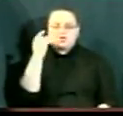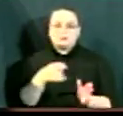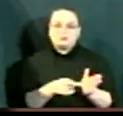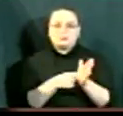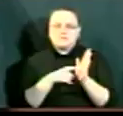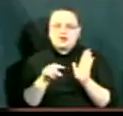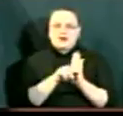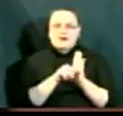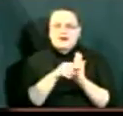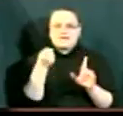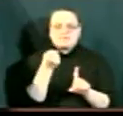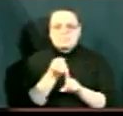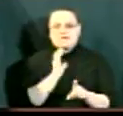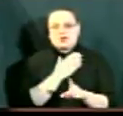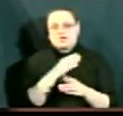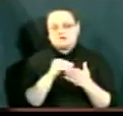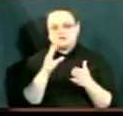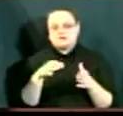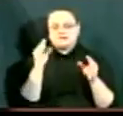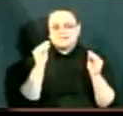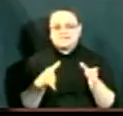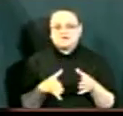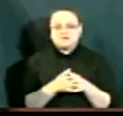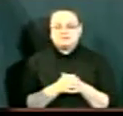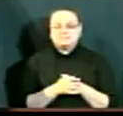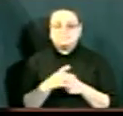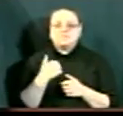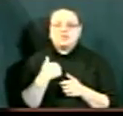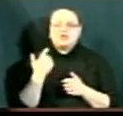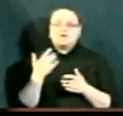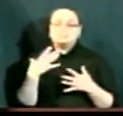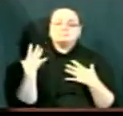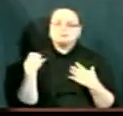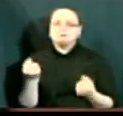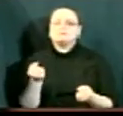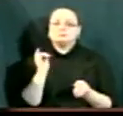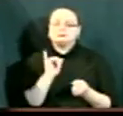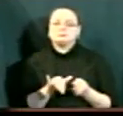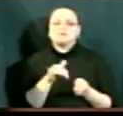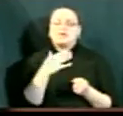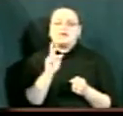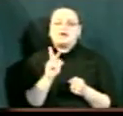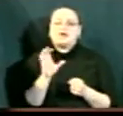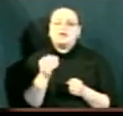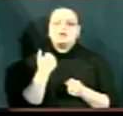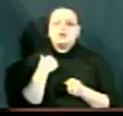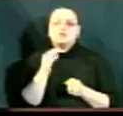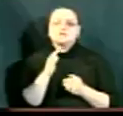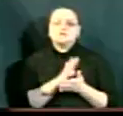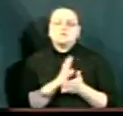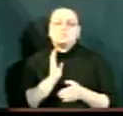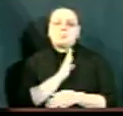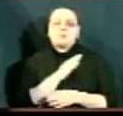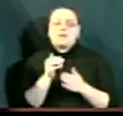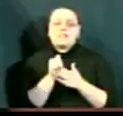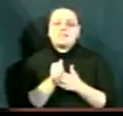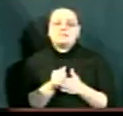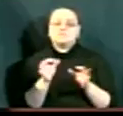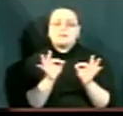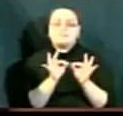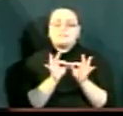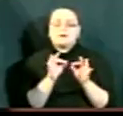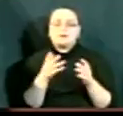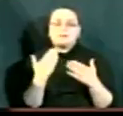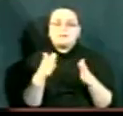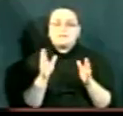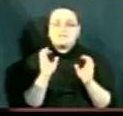are negatively impacting our students and teachers. I remain confident that Knox County has a school board and leadership that value public